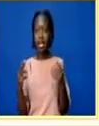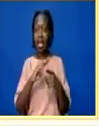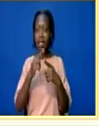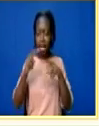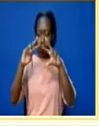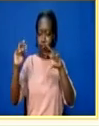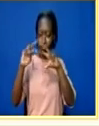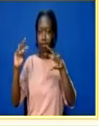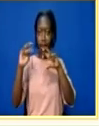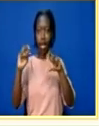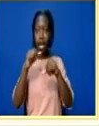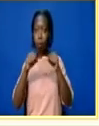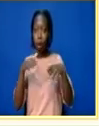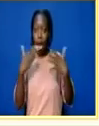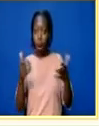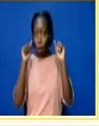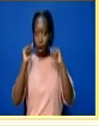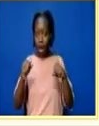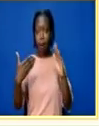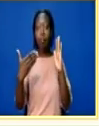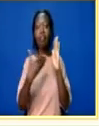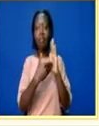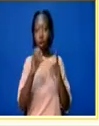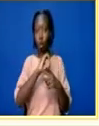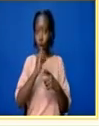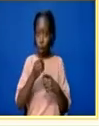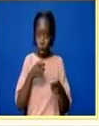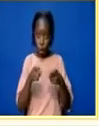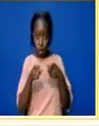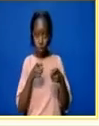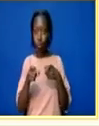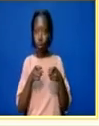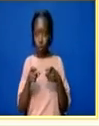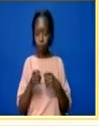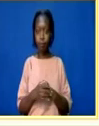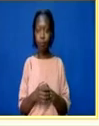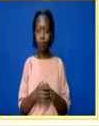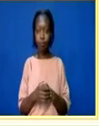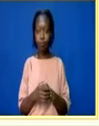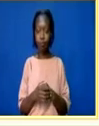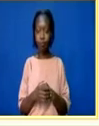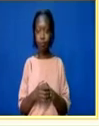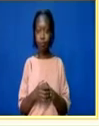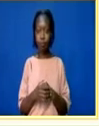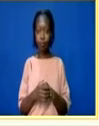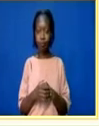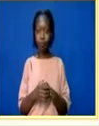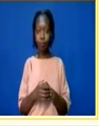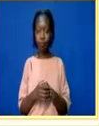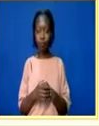out how we can prevent. Okay. That is one. Prevent. Number two,